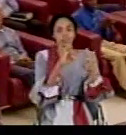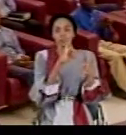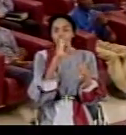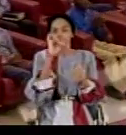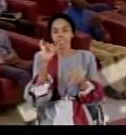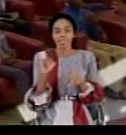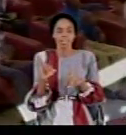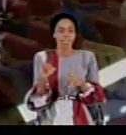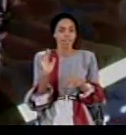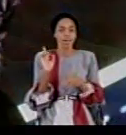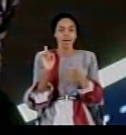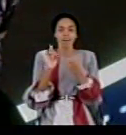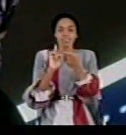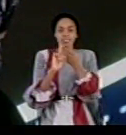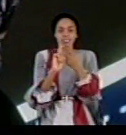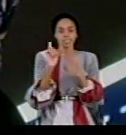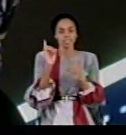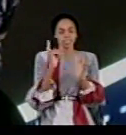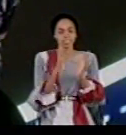Looking.